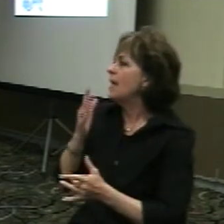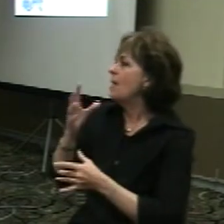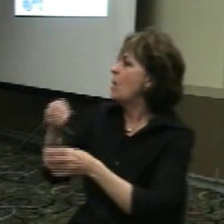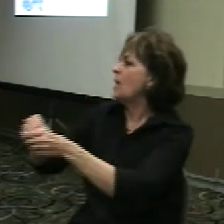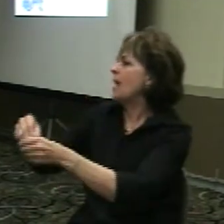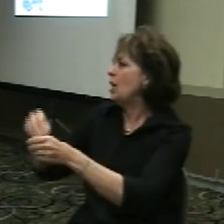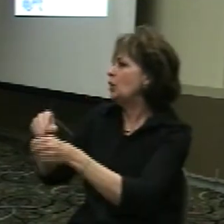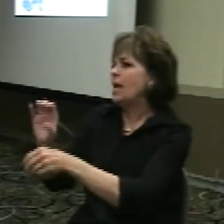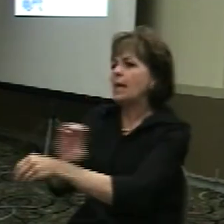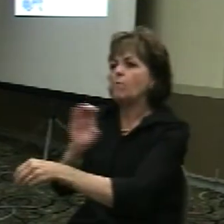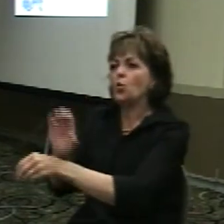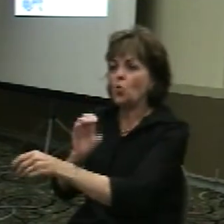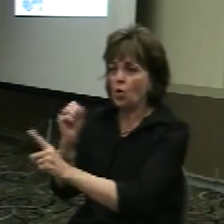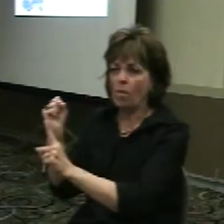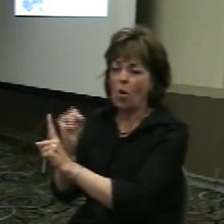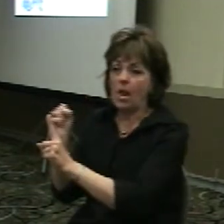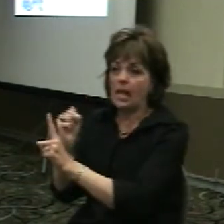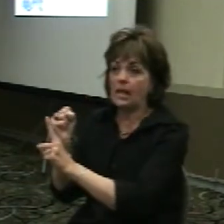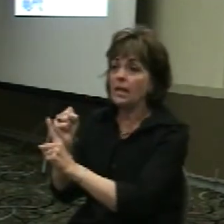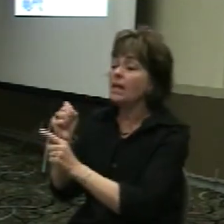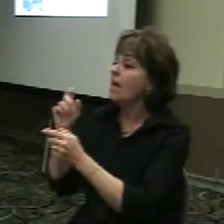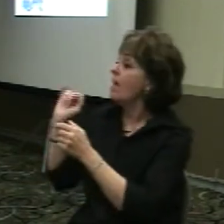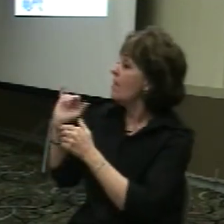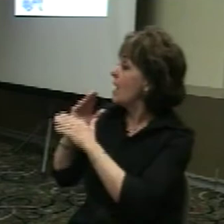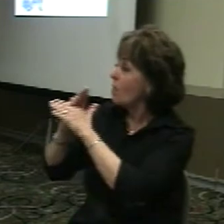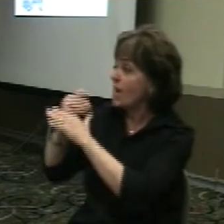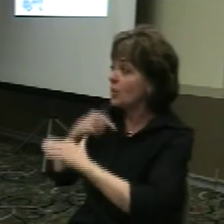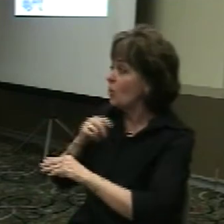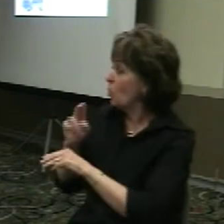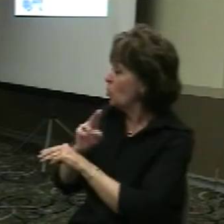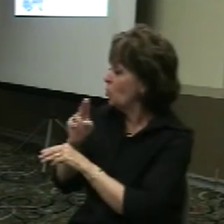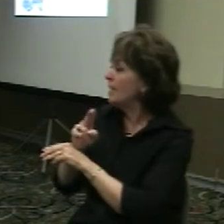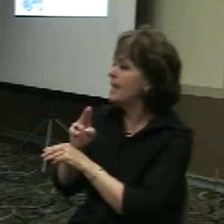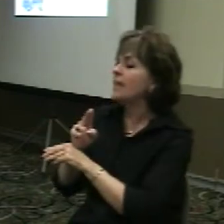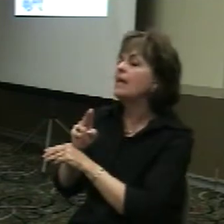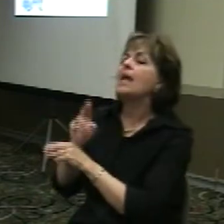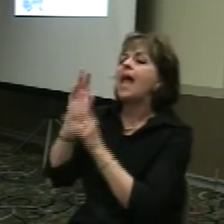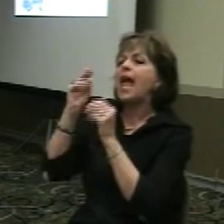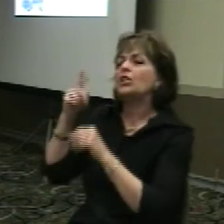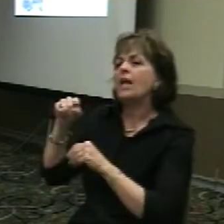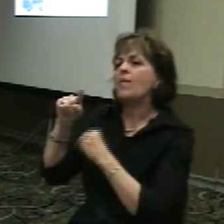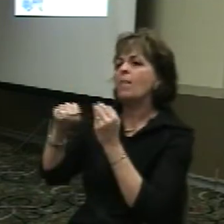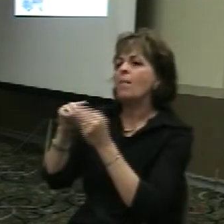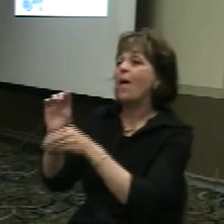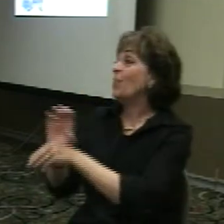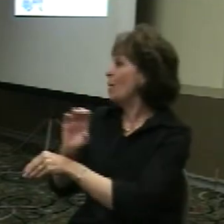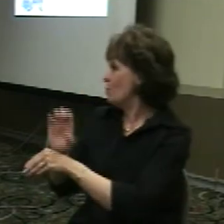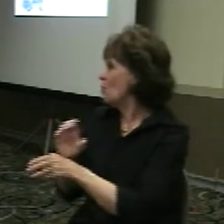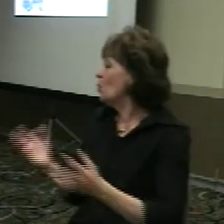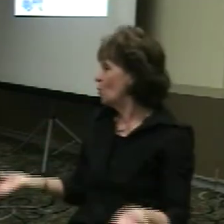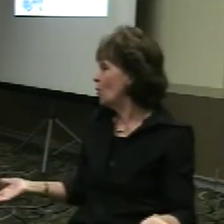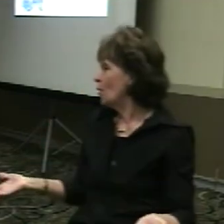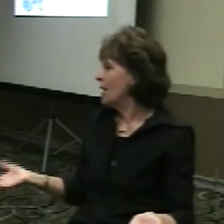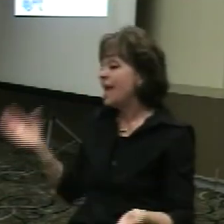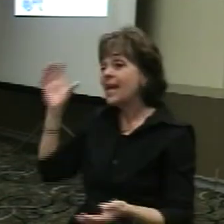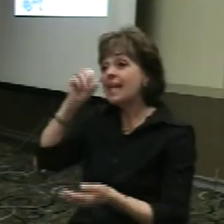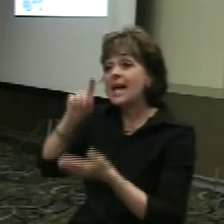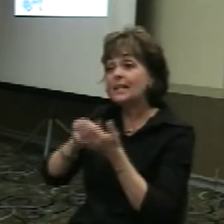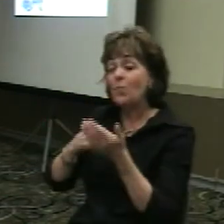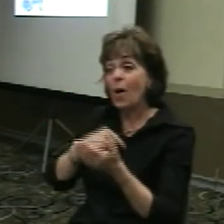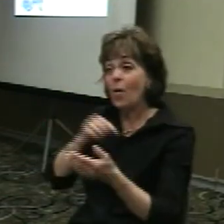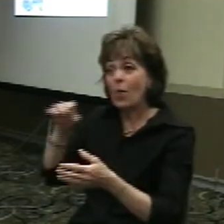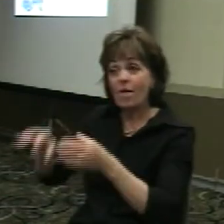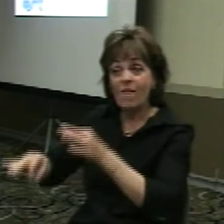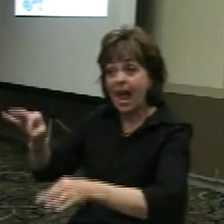computer bullying. What's the intervention we're using? Educate them about the computer. Guess what we're